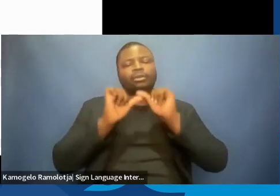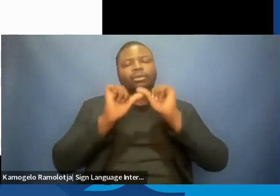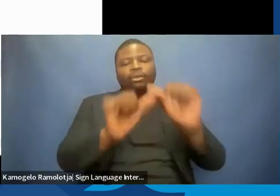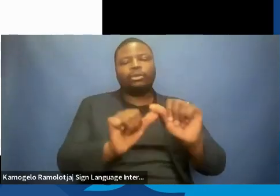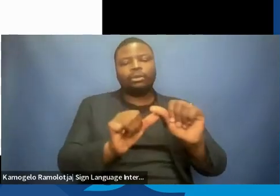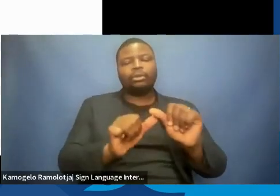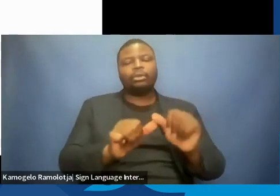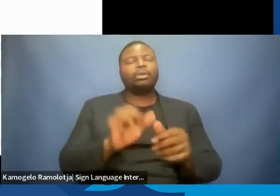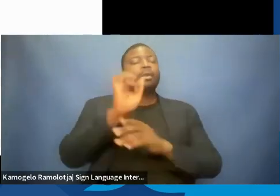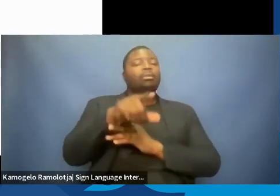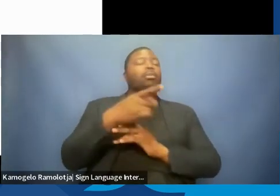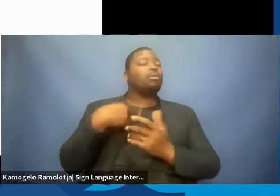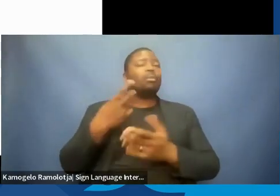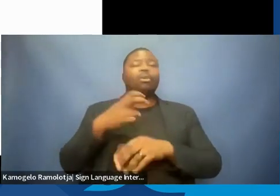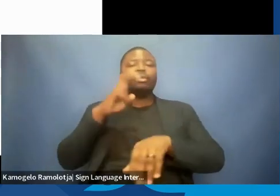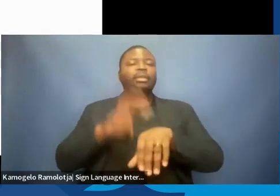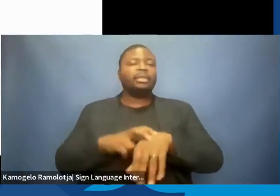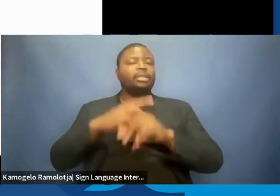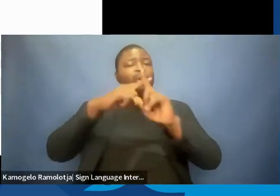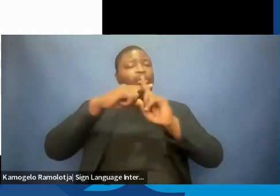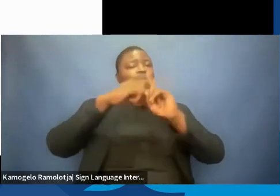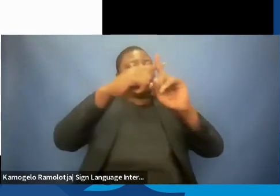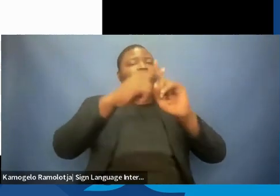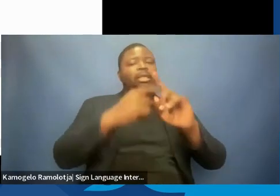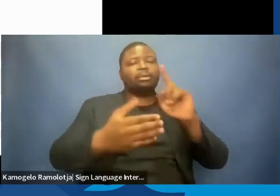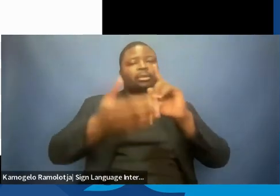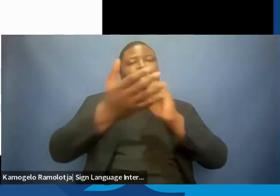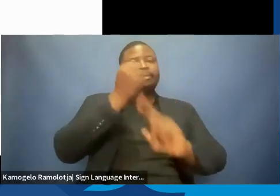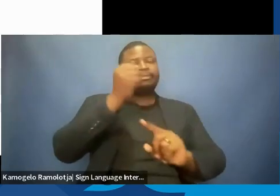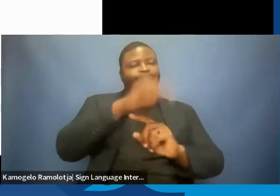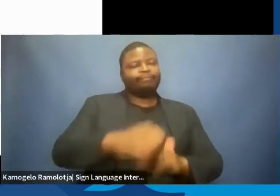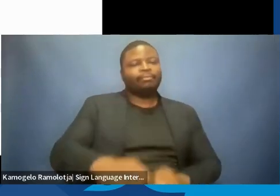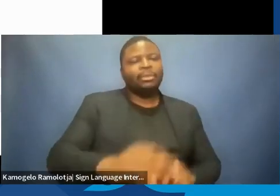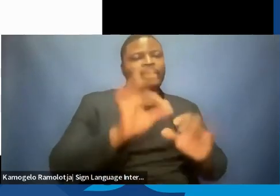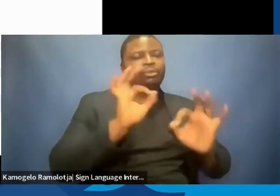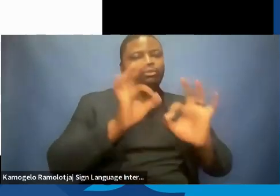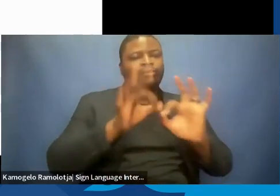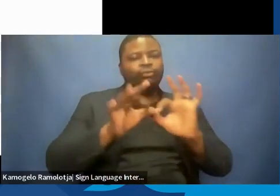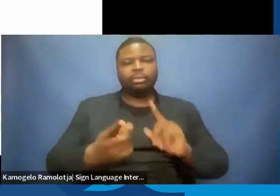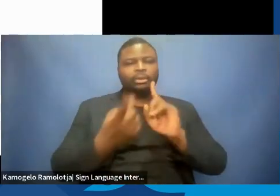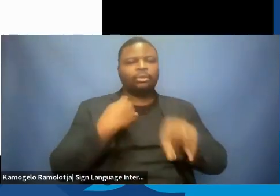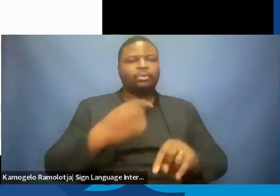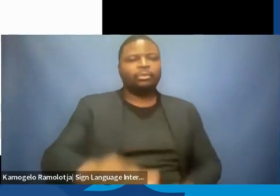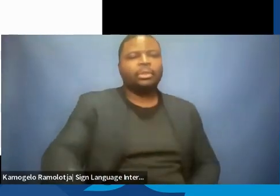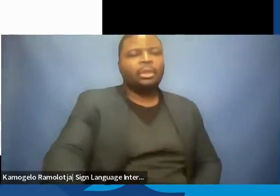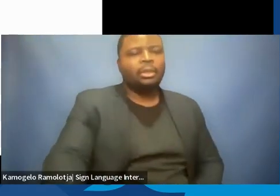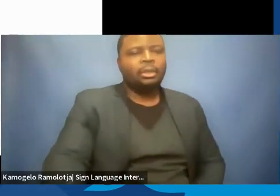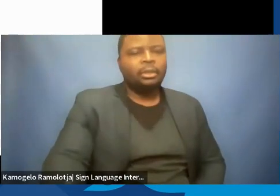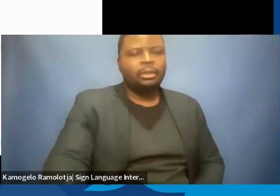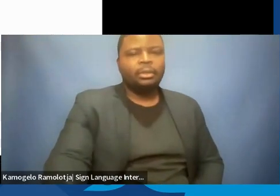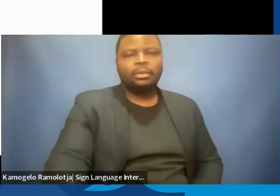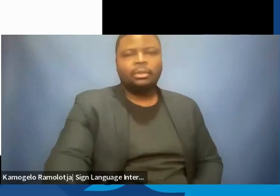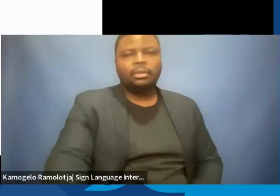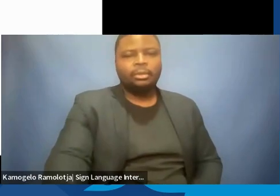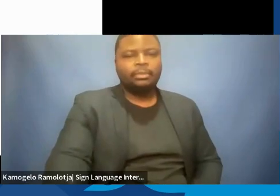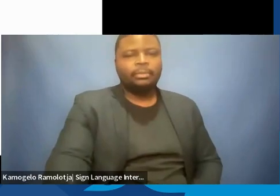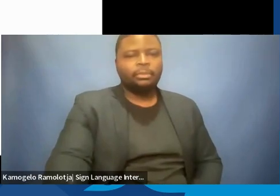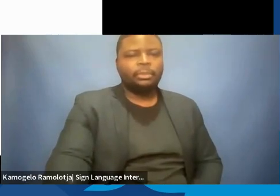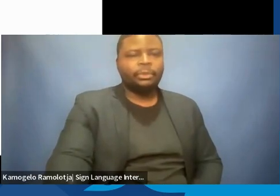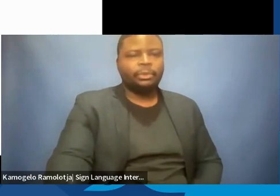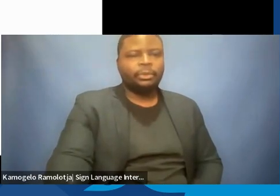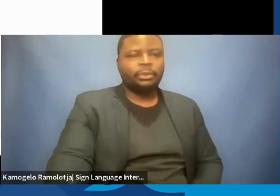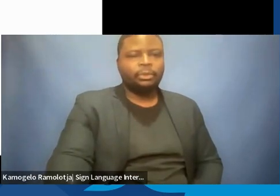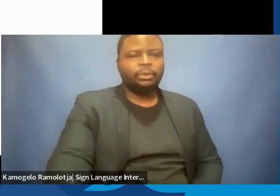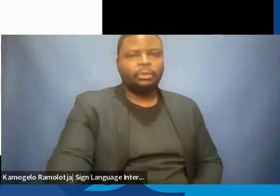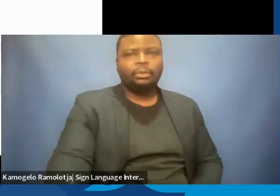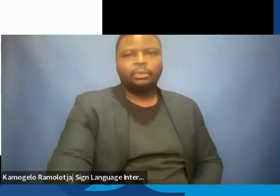vulnerable population. However, in order to continue services, in order for the program